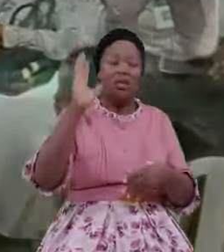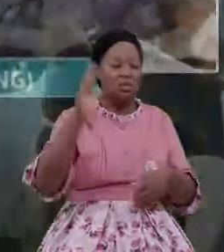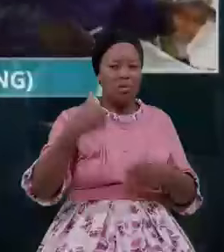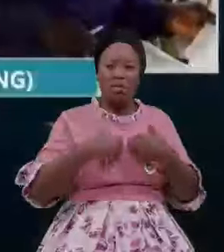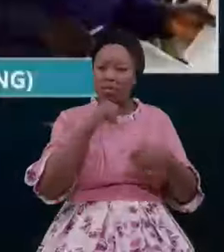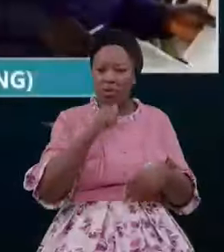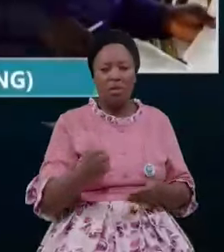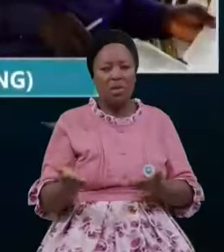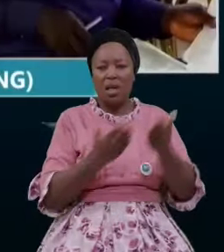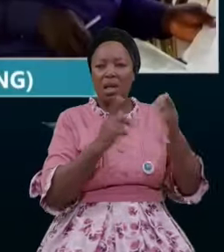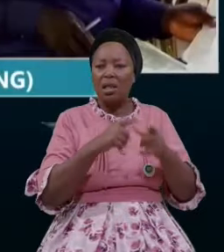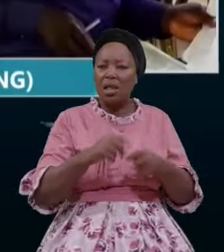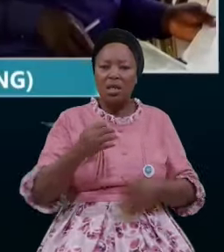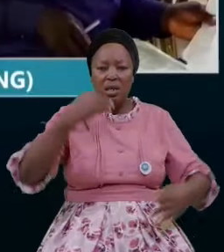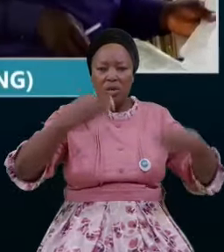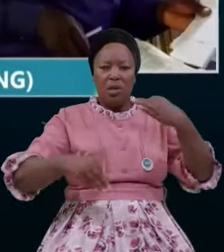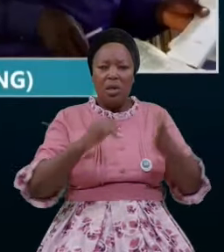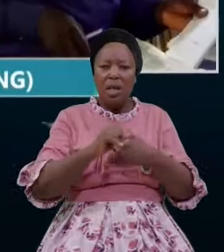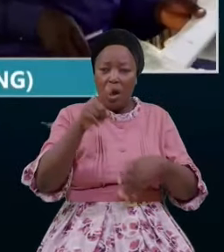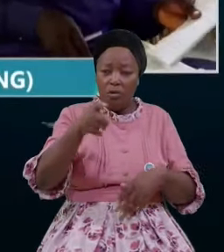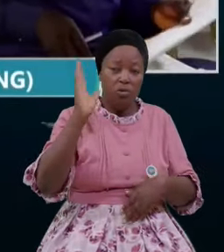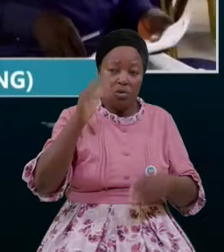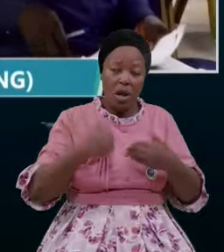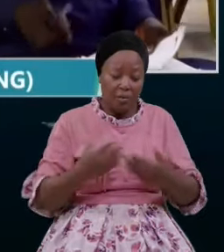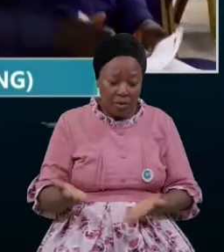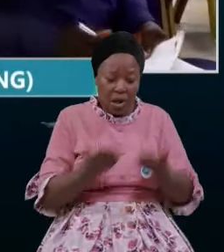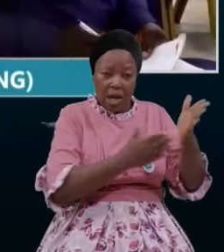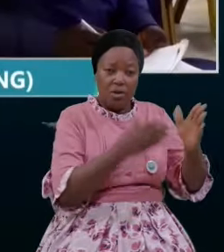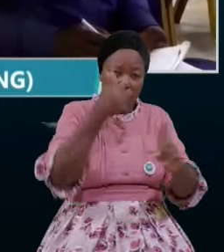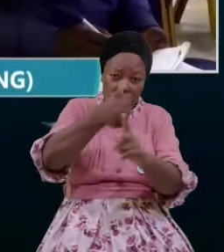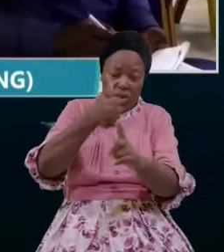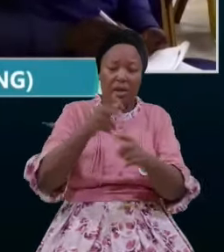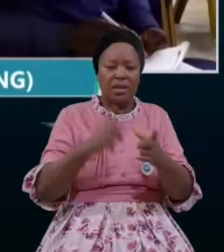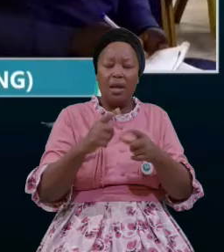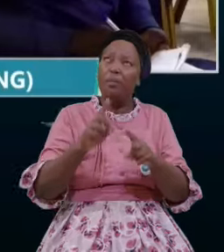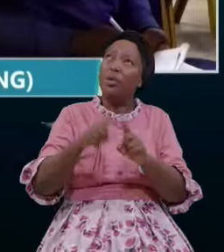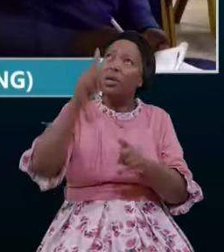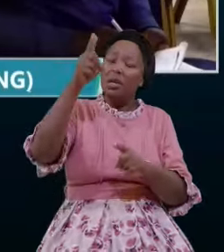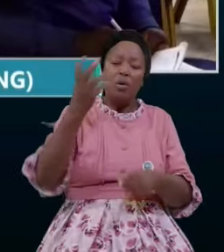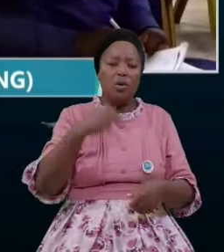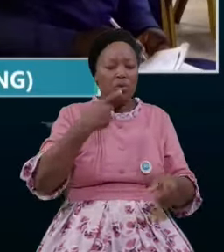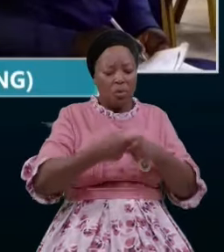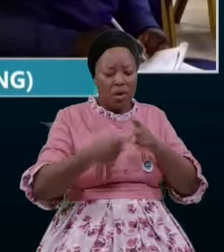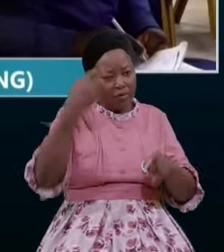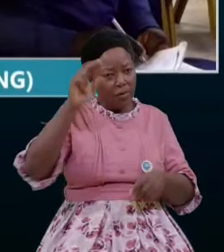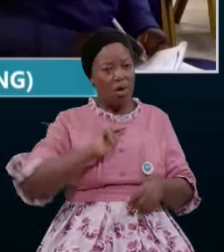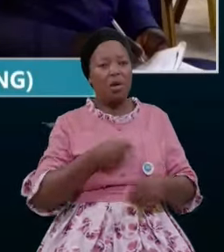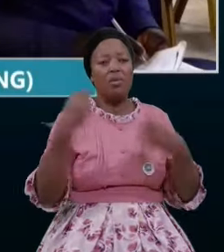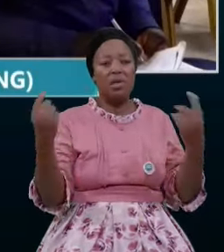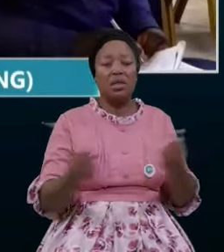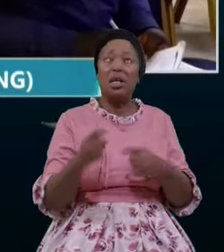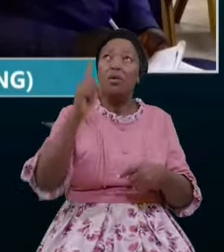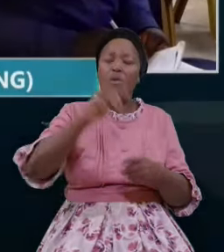judgment that you should have borne. It says he was wounded for our transgressions. He was bruised